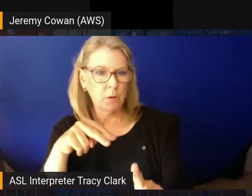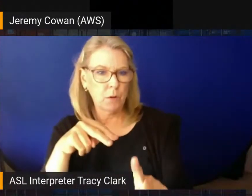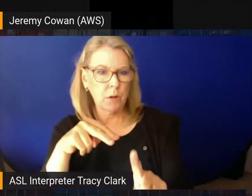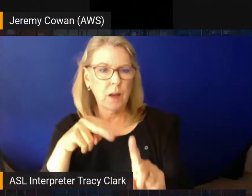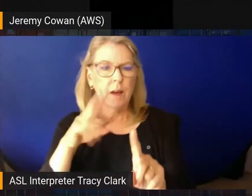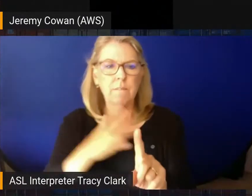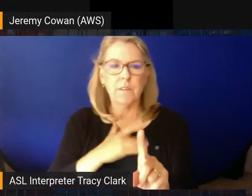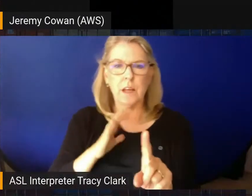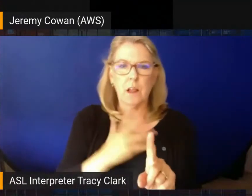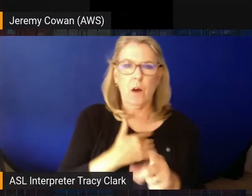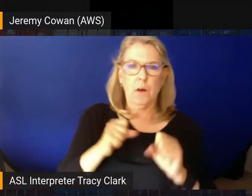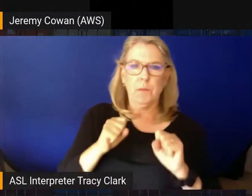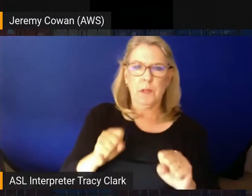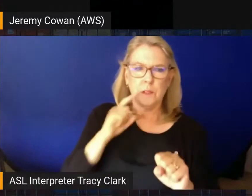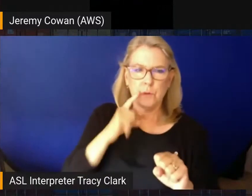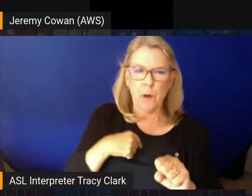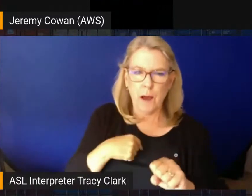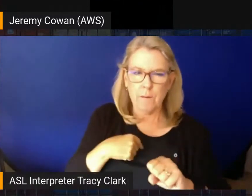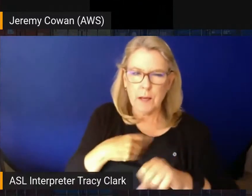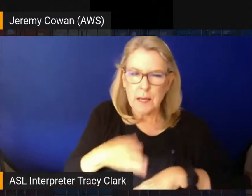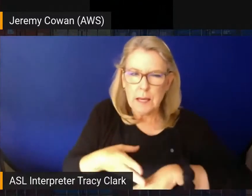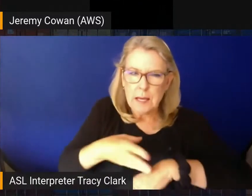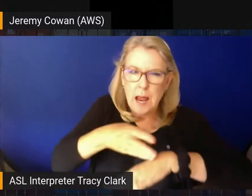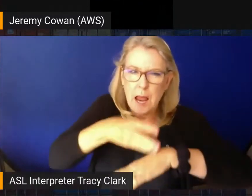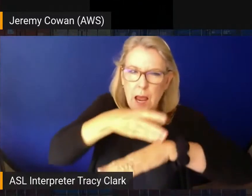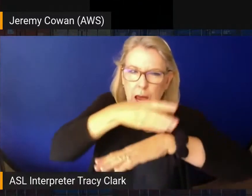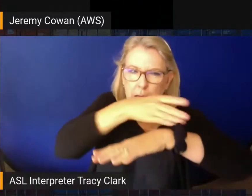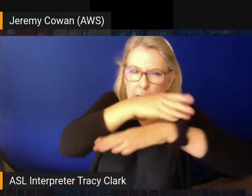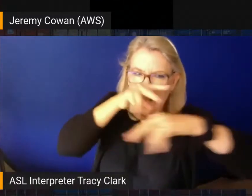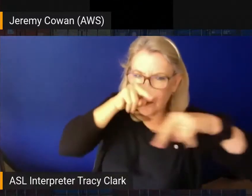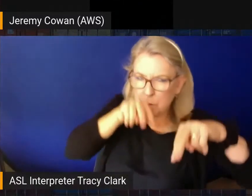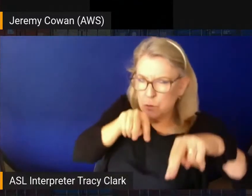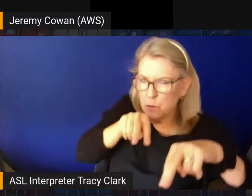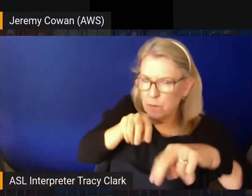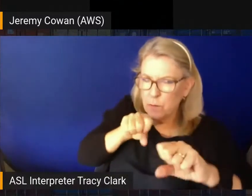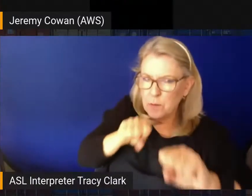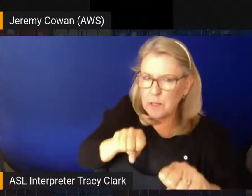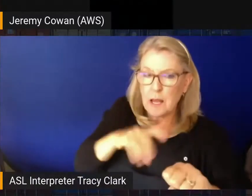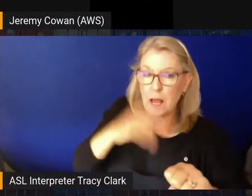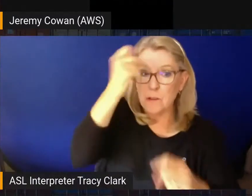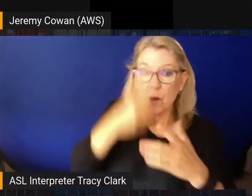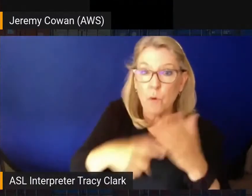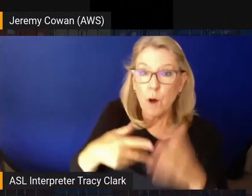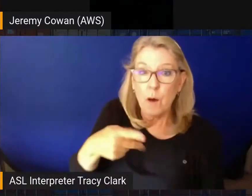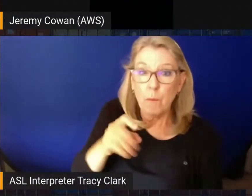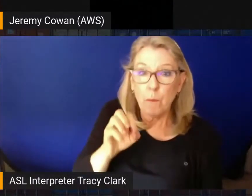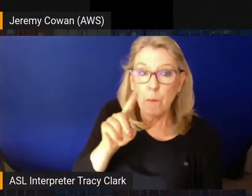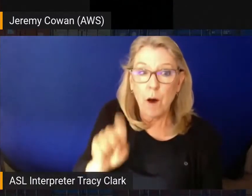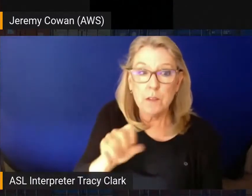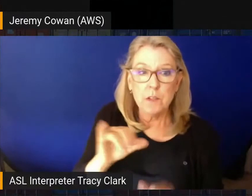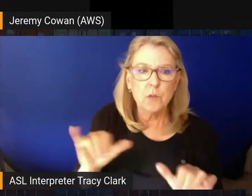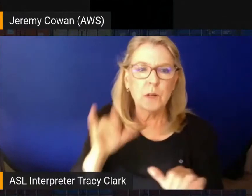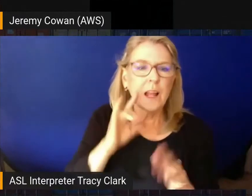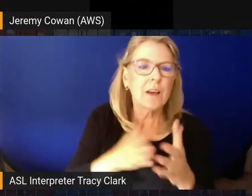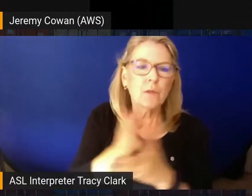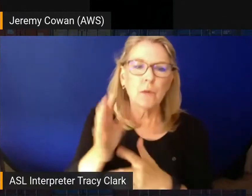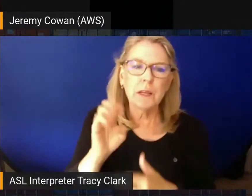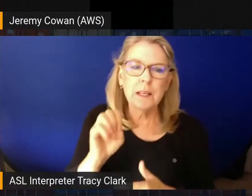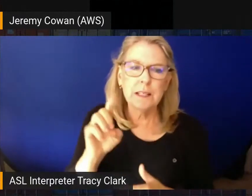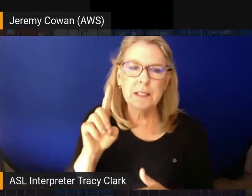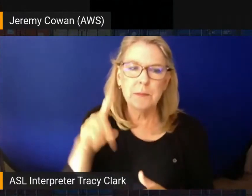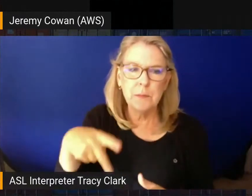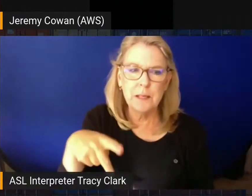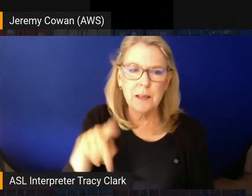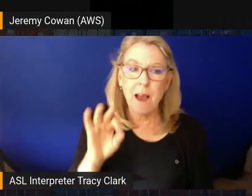enhanced observability and understanding of what pods are doing at runtime through things like eBPF are also going to be